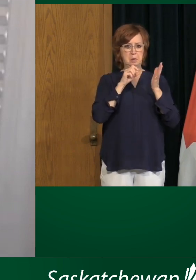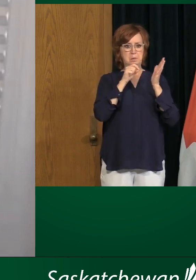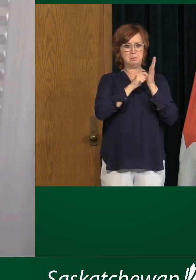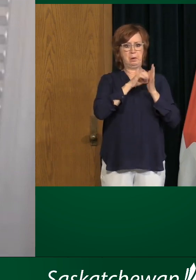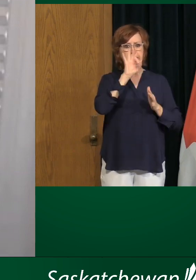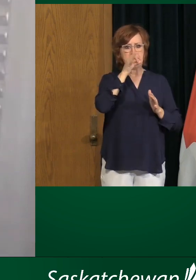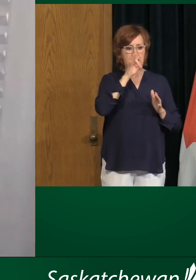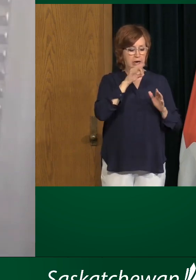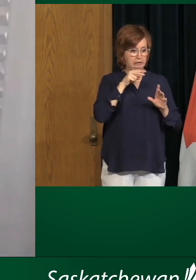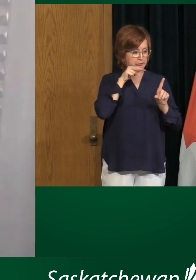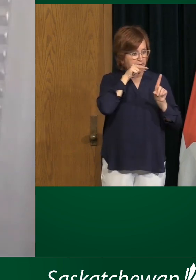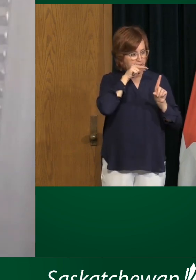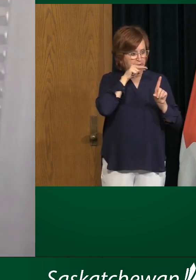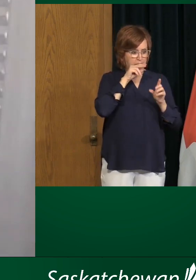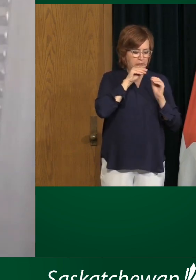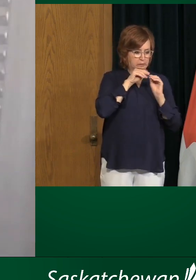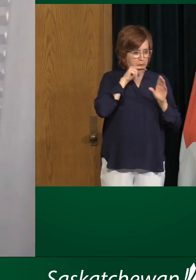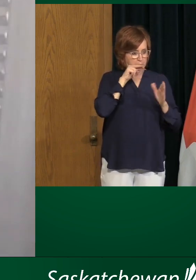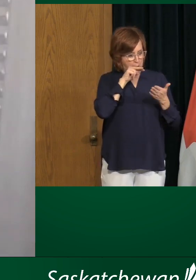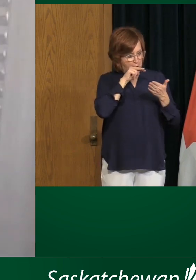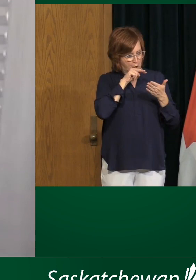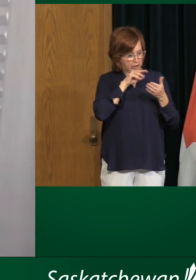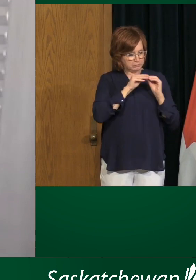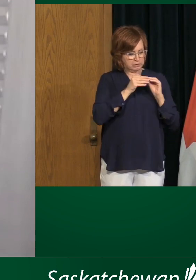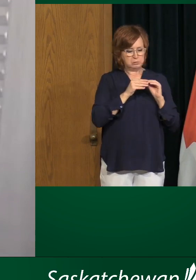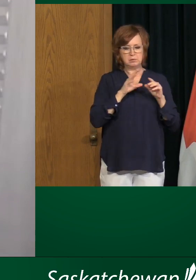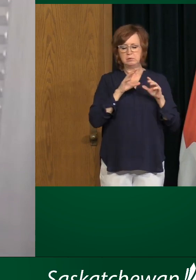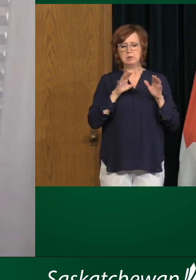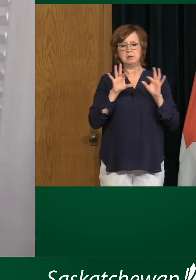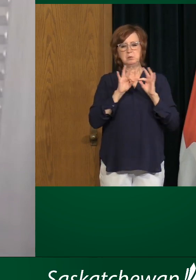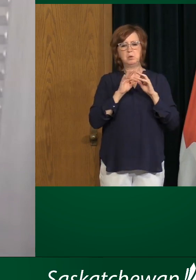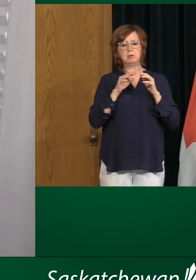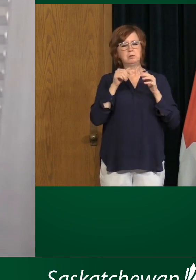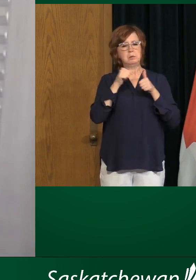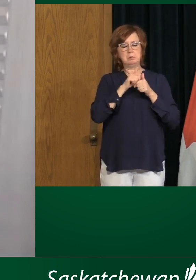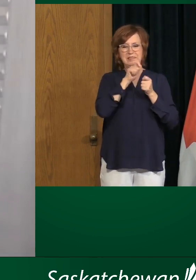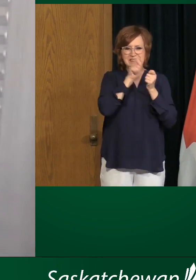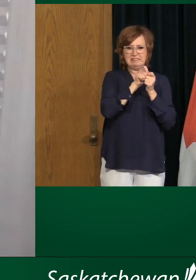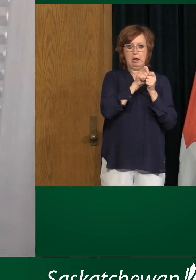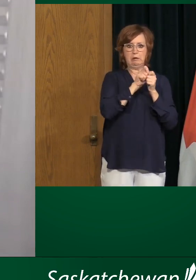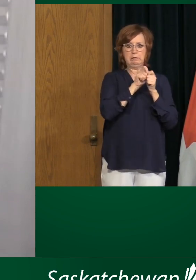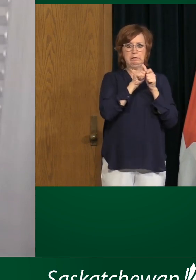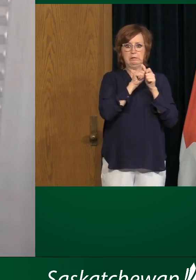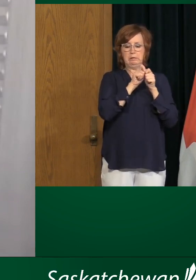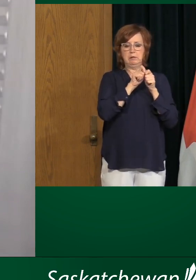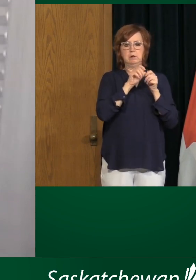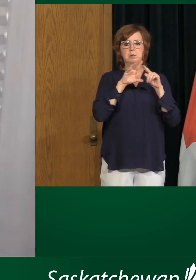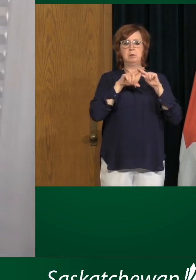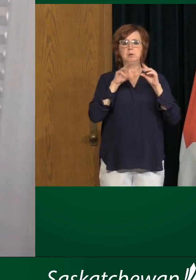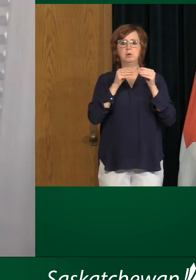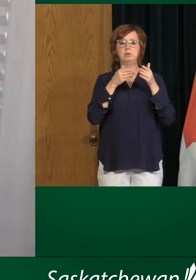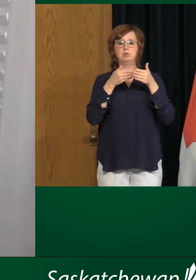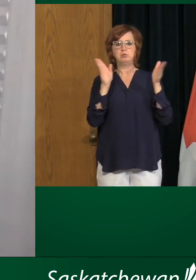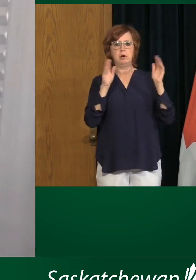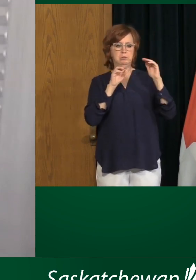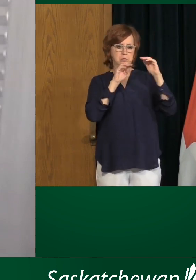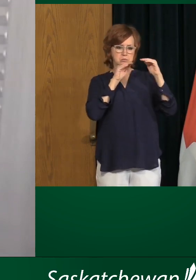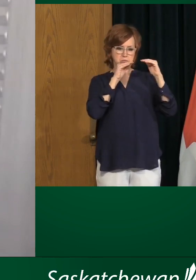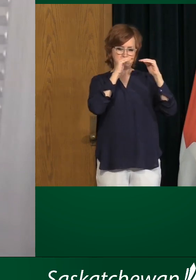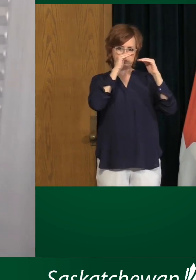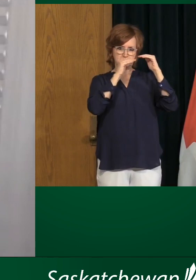Is it decreasing? How quickly is it increasing and decreasing? So that's the view that we're using with our